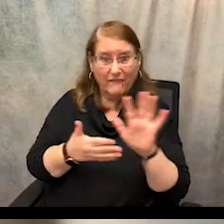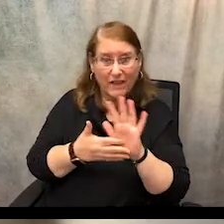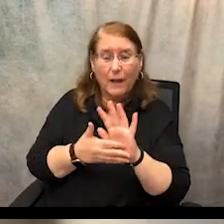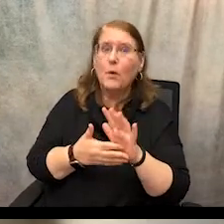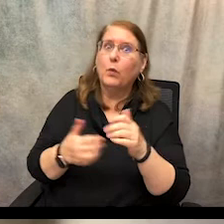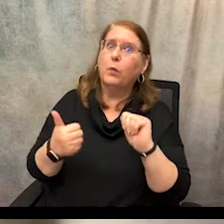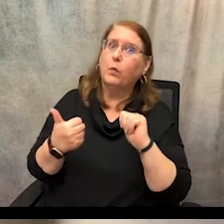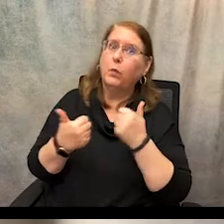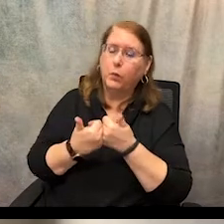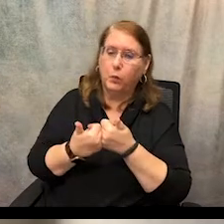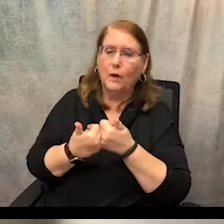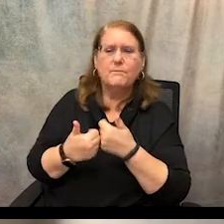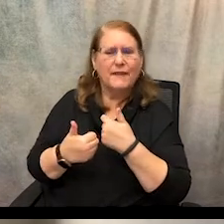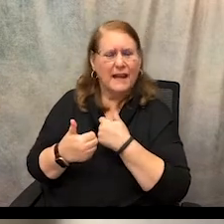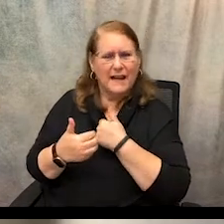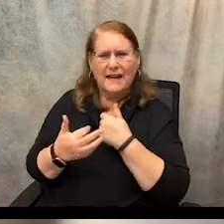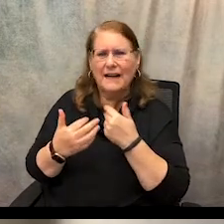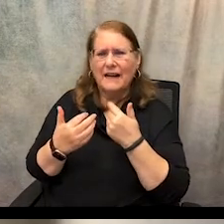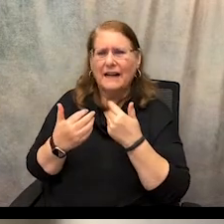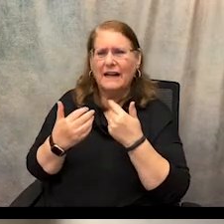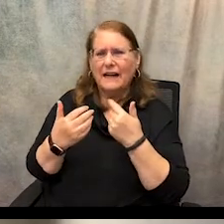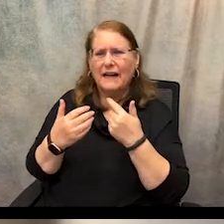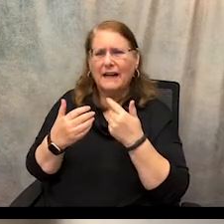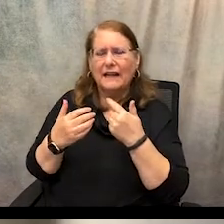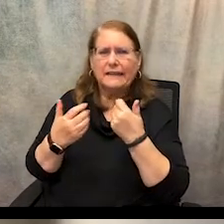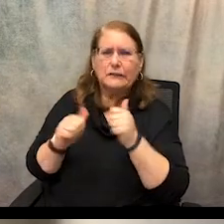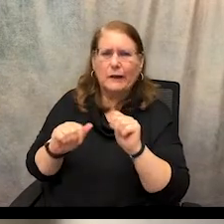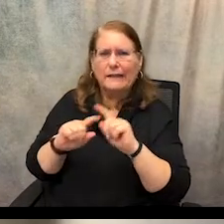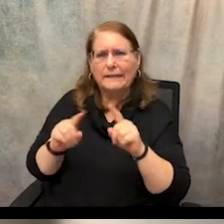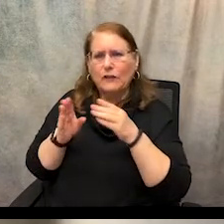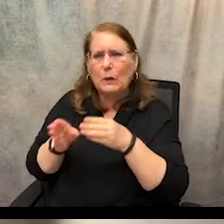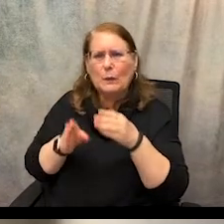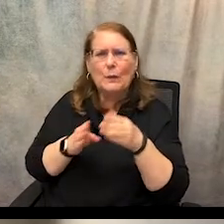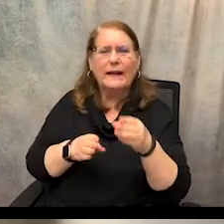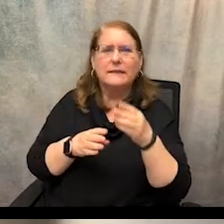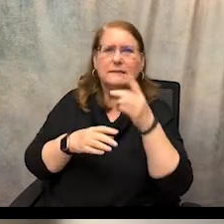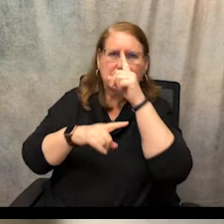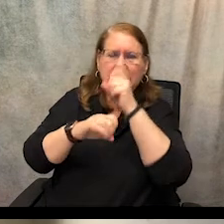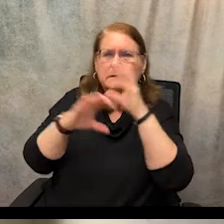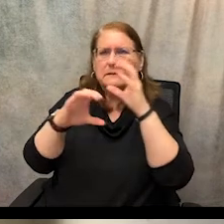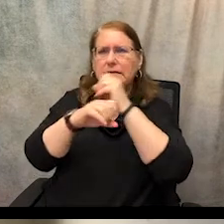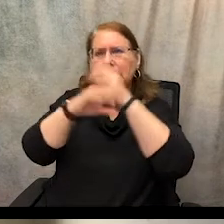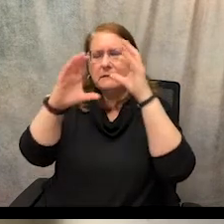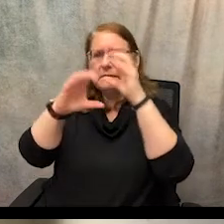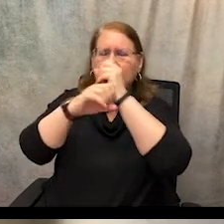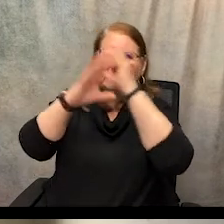challenge. I went through a number of different sort of phases of thinking about what I thought the film should be